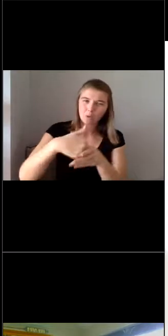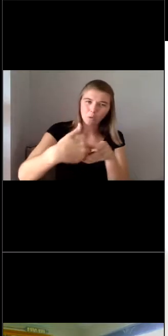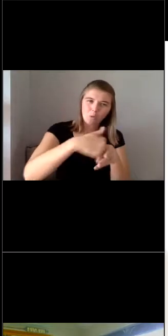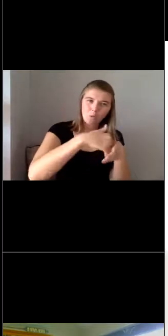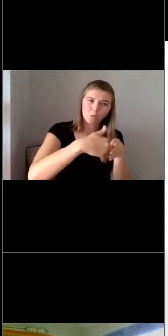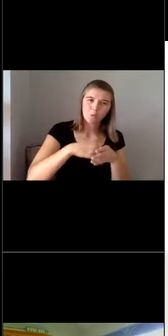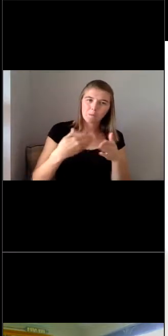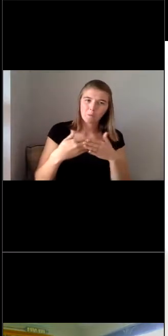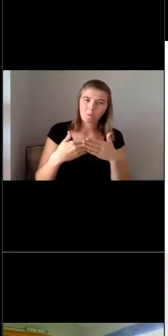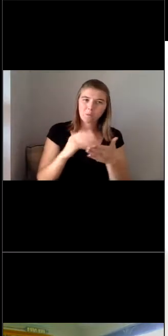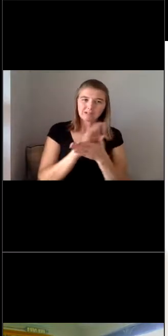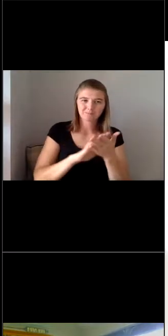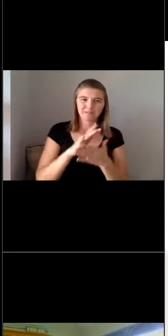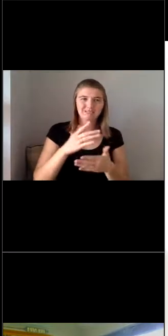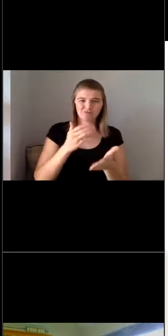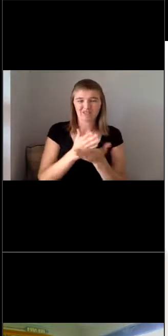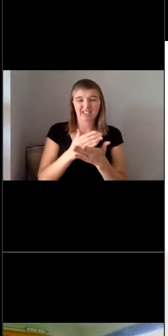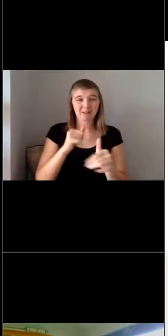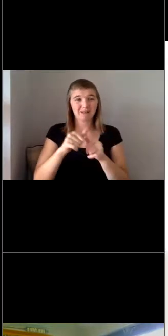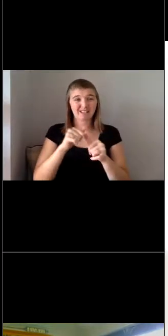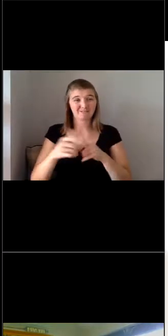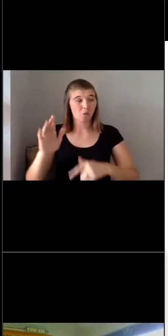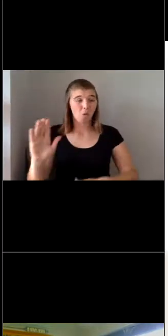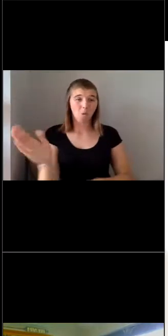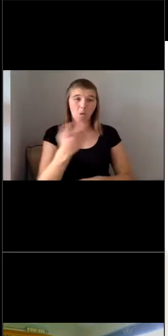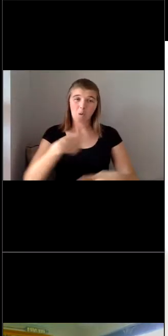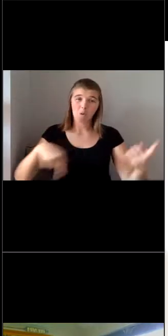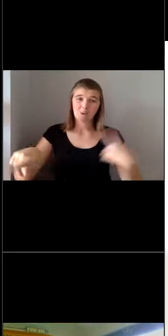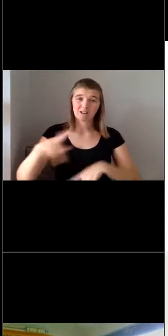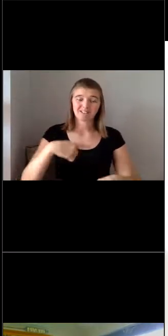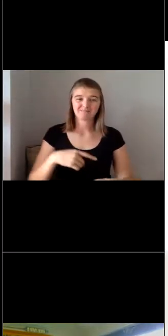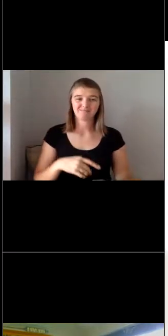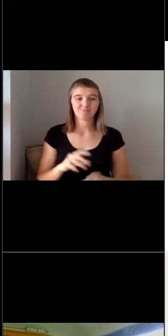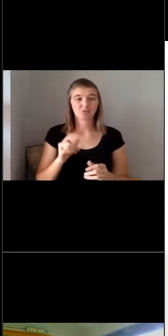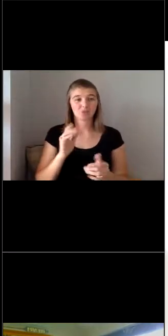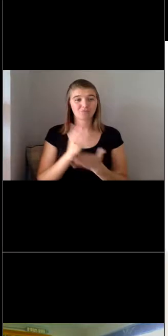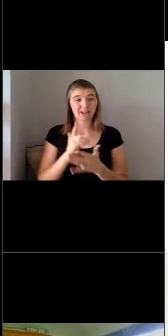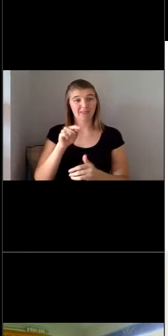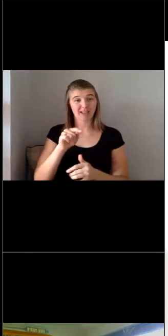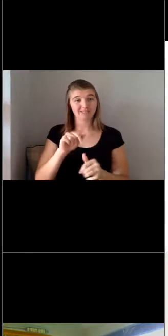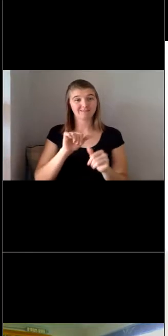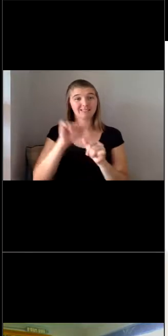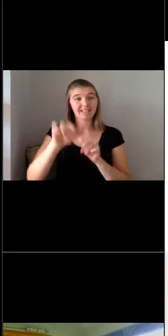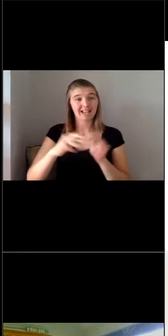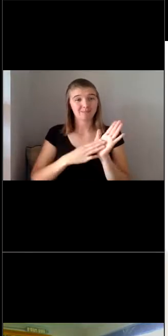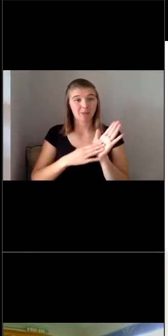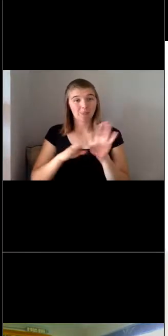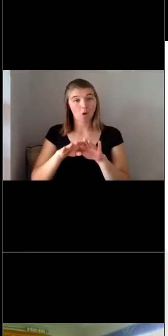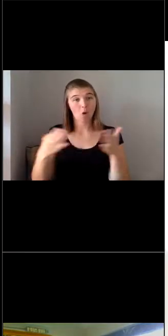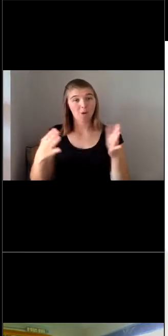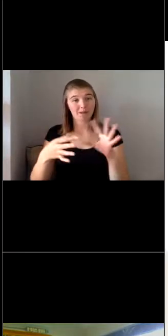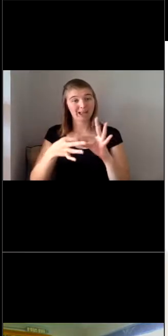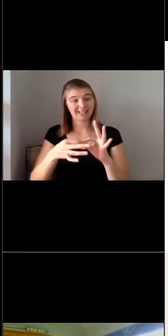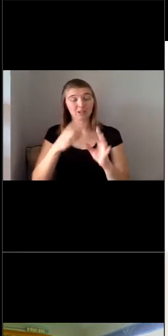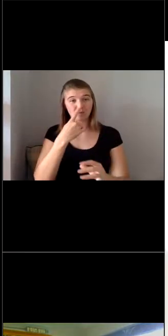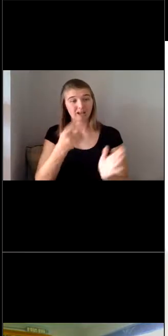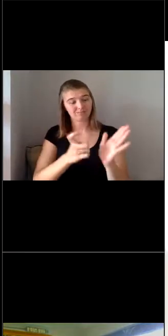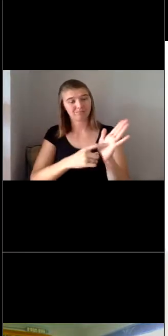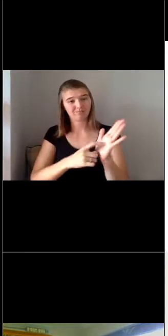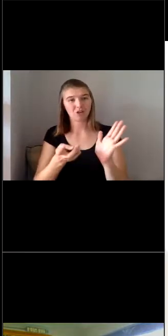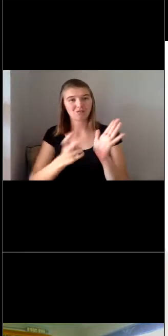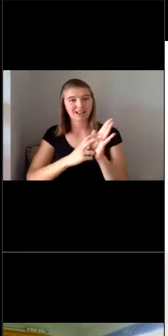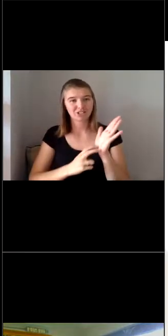us. So that's it for next month. You can go to that link right now and register. It's open and ready for you to register there. Rachel,